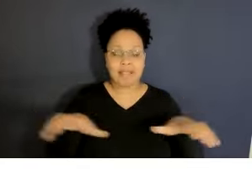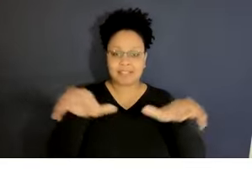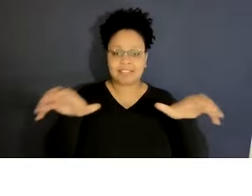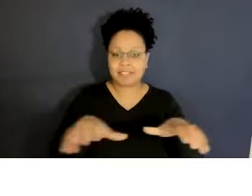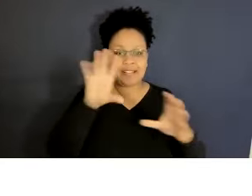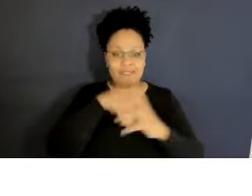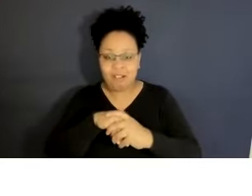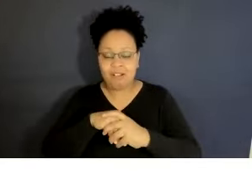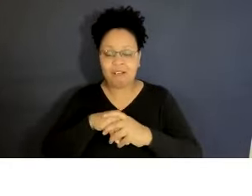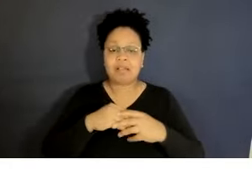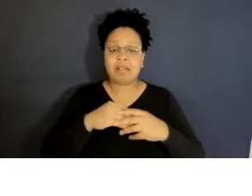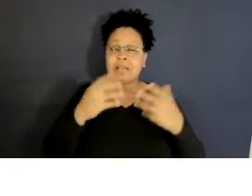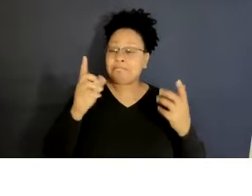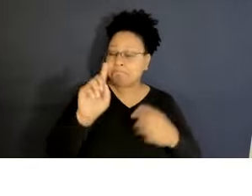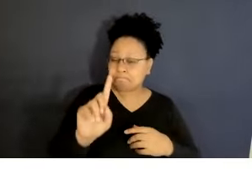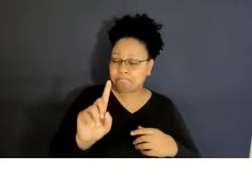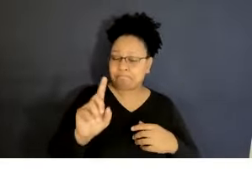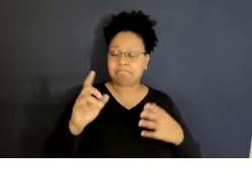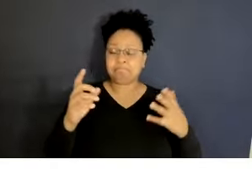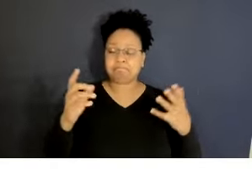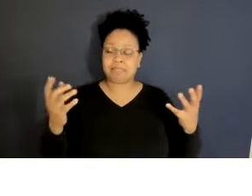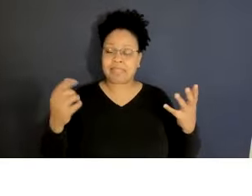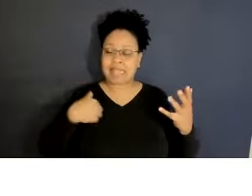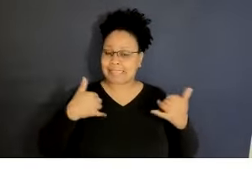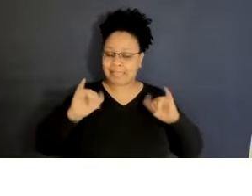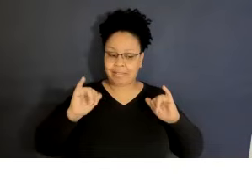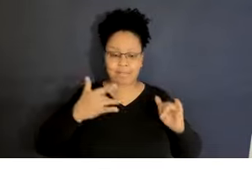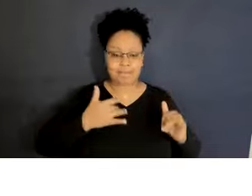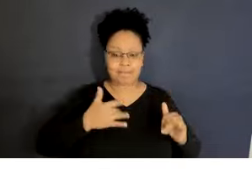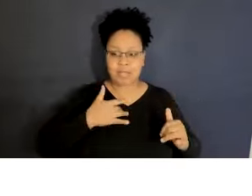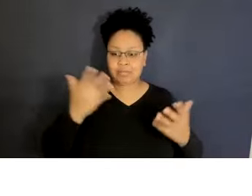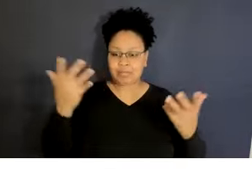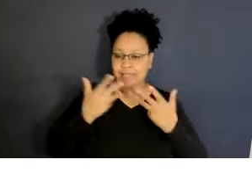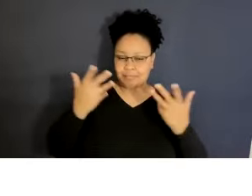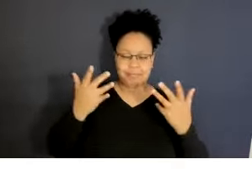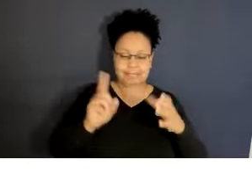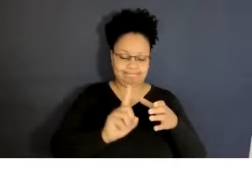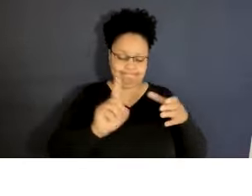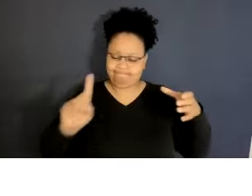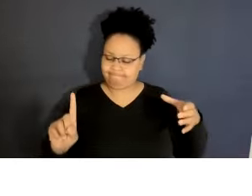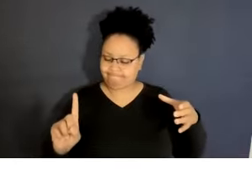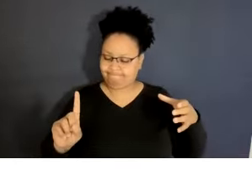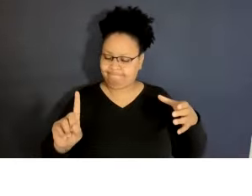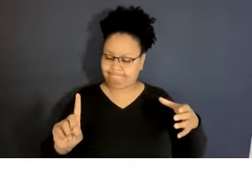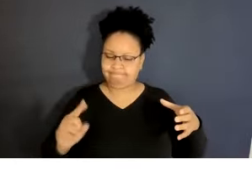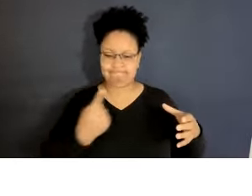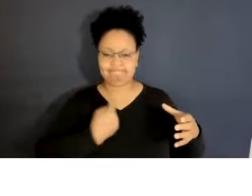But I still felt left out because, you